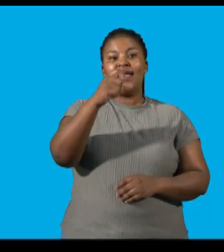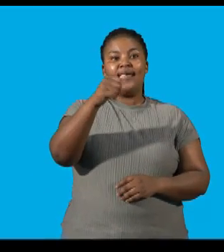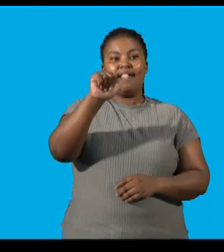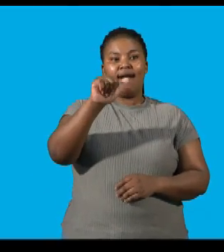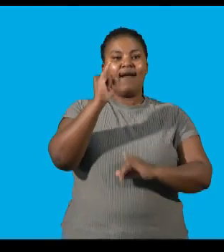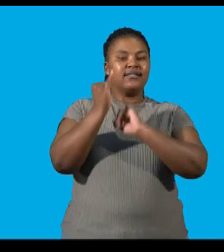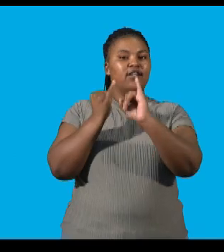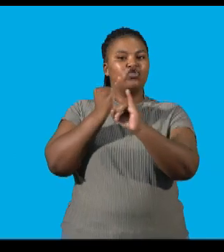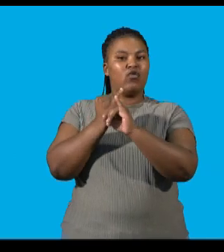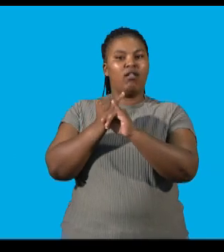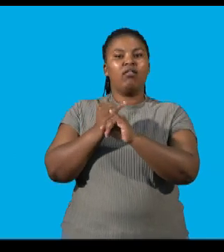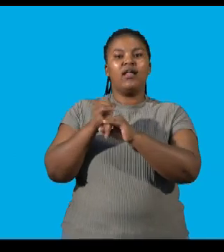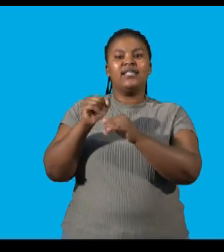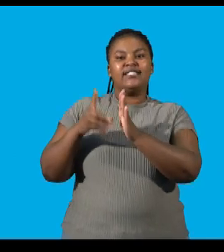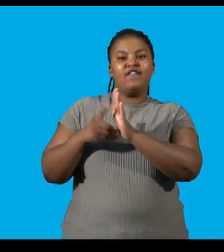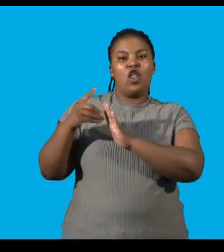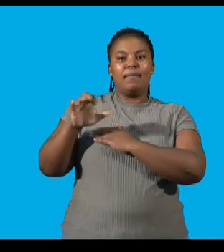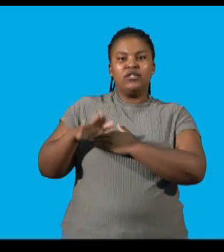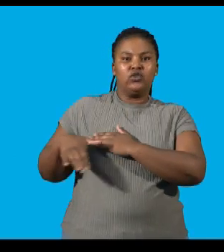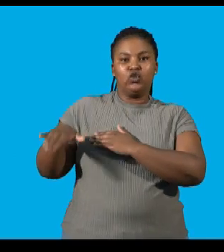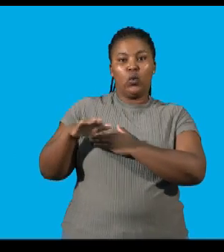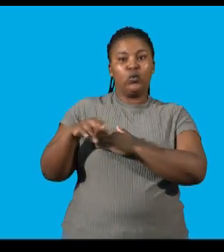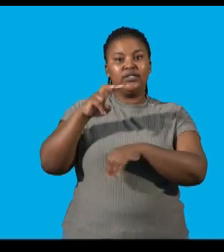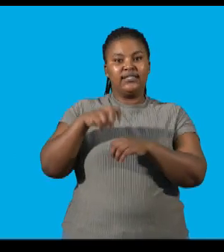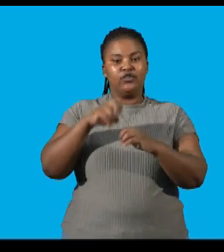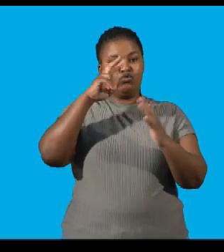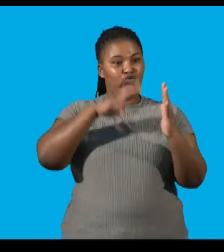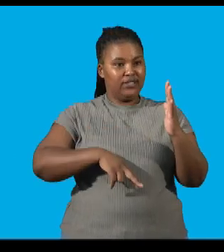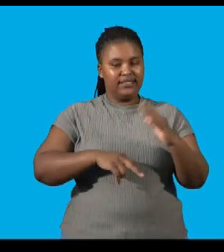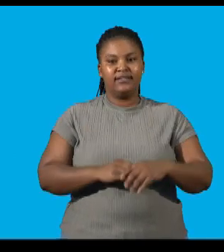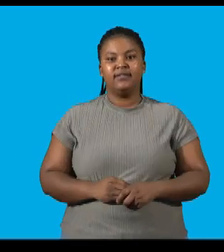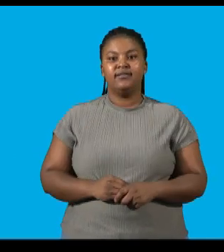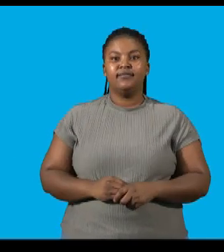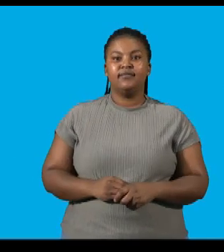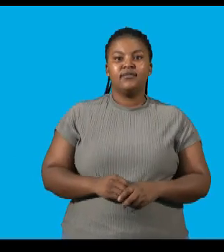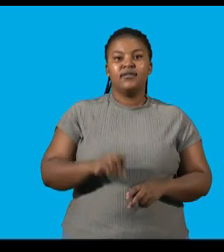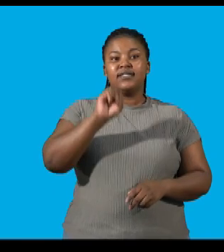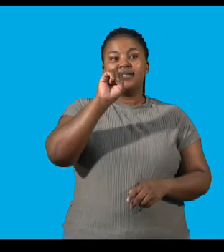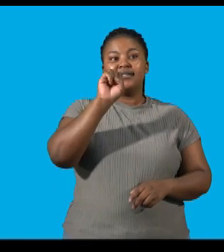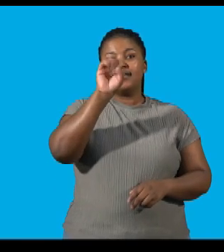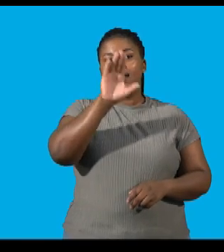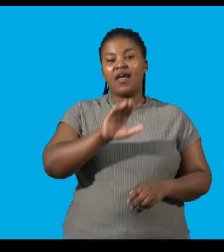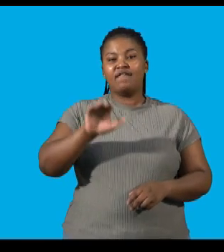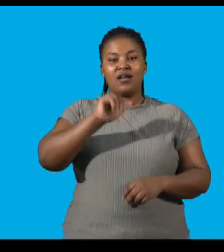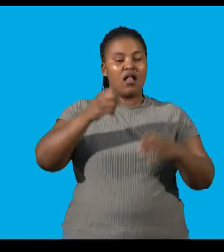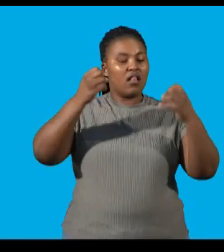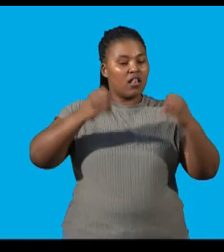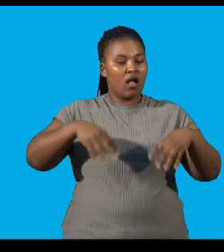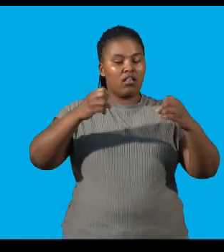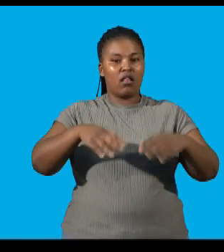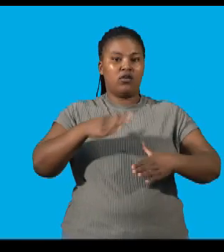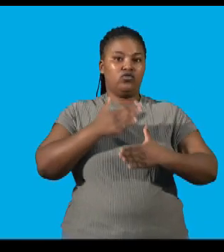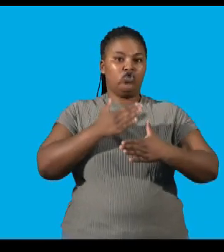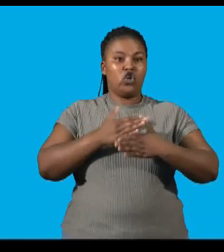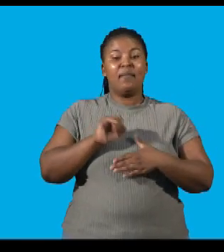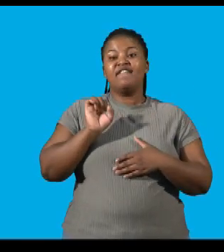Hwega Industrial Development Zone. Then you need to read through the extract. As South Africa loses jobs, 4